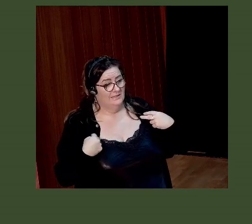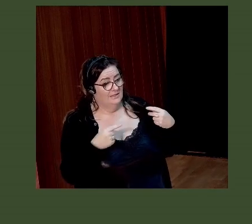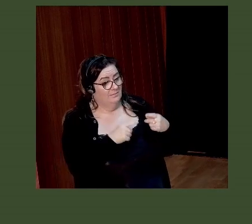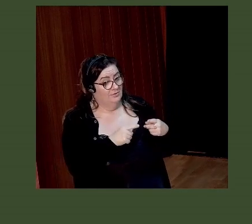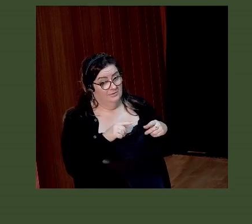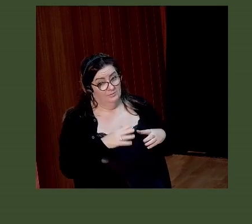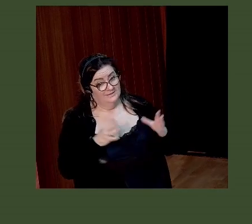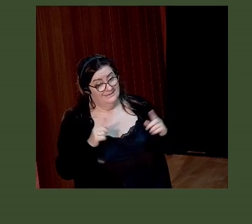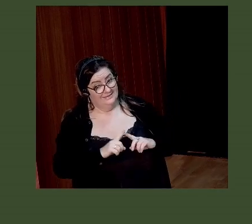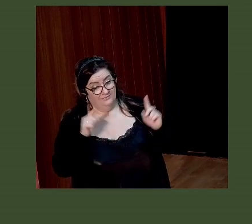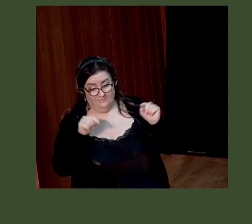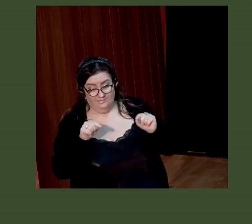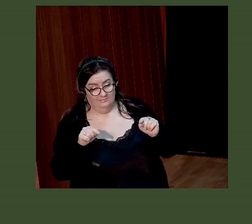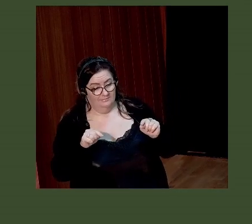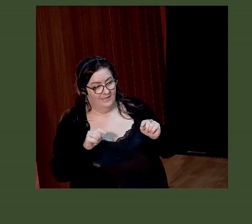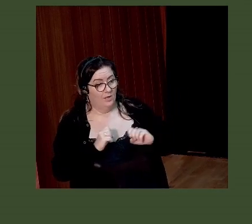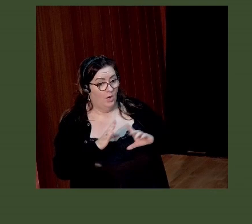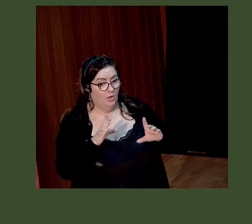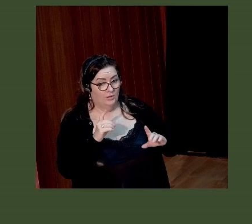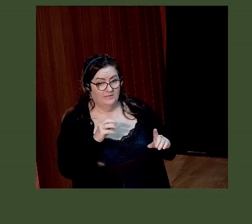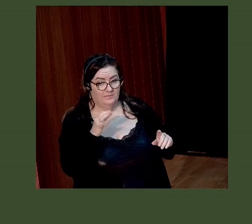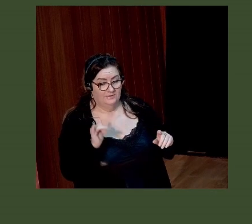its general acceptance that all deputies,